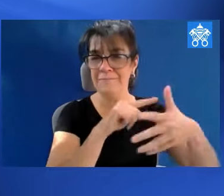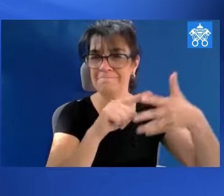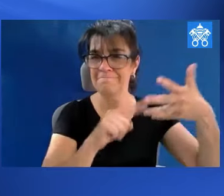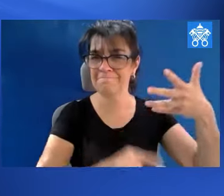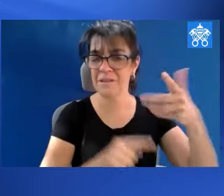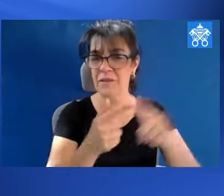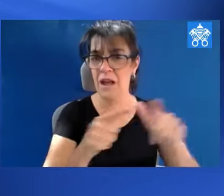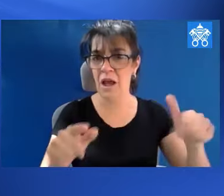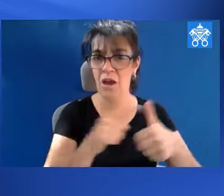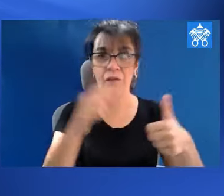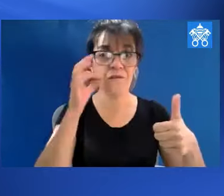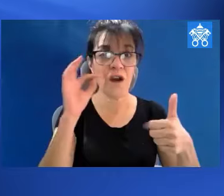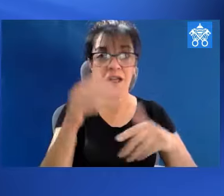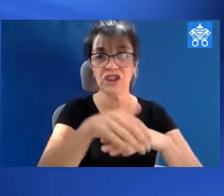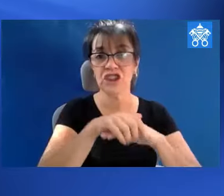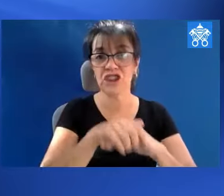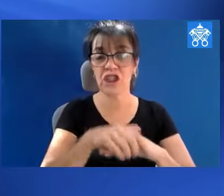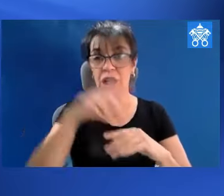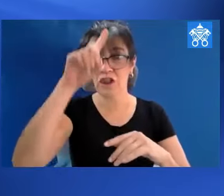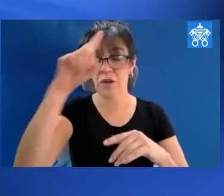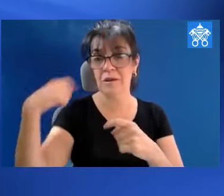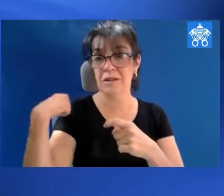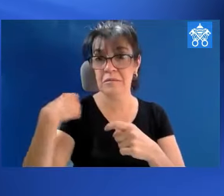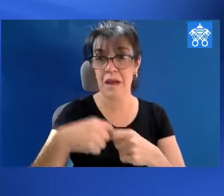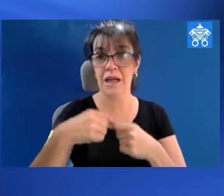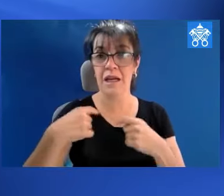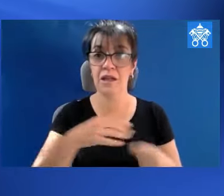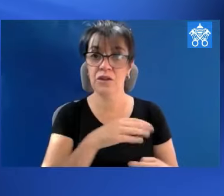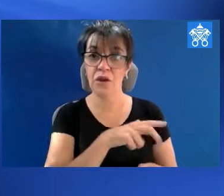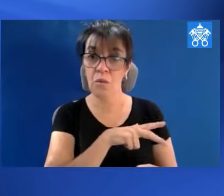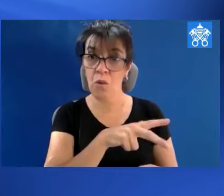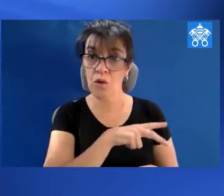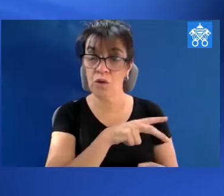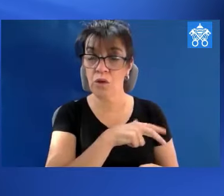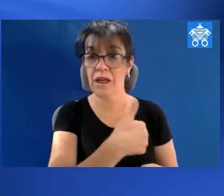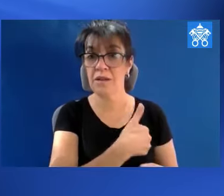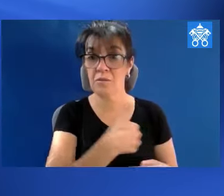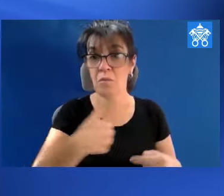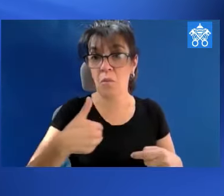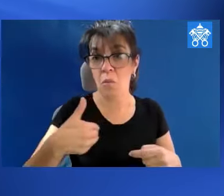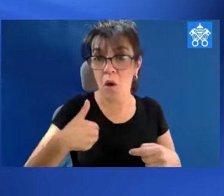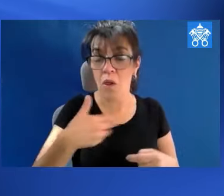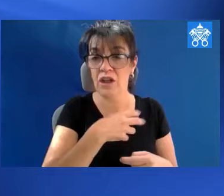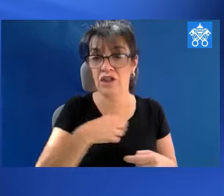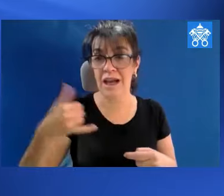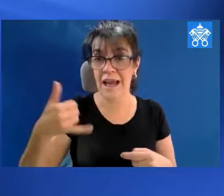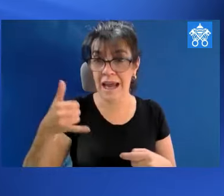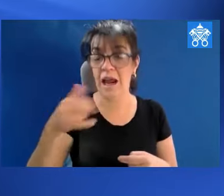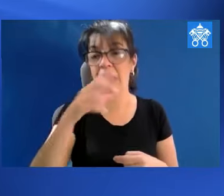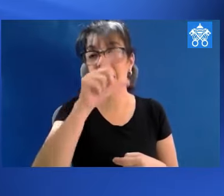languages: French, English, German, Spanish, Portuguese, Arabic, and Polish, as well, of course,